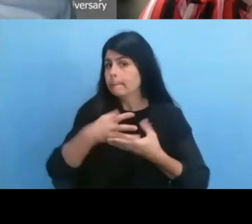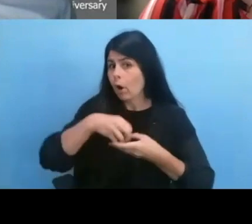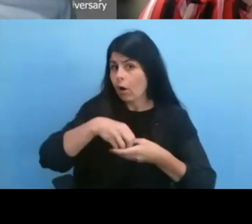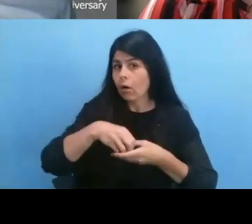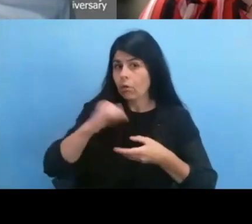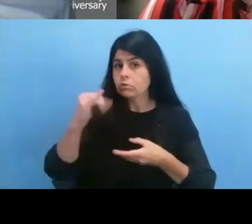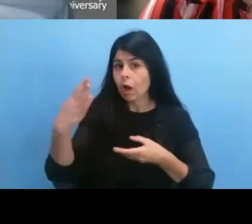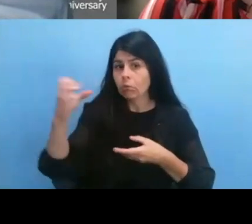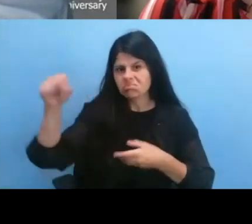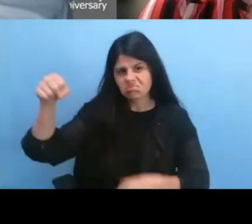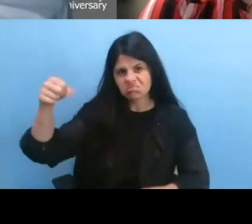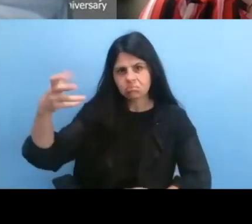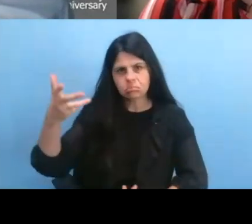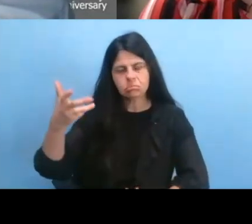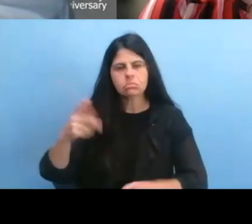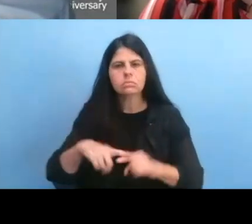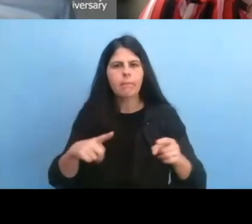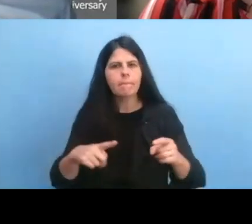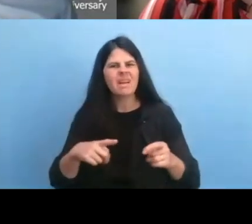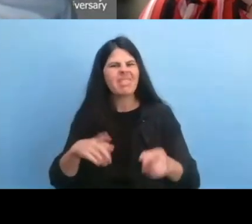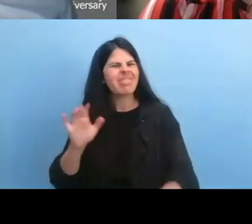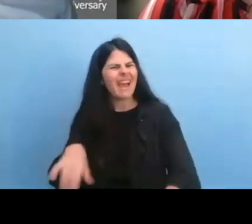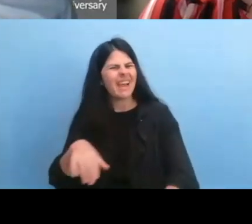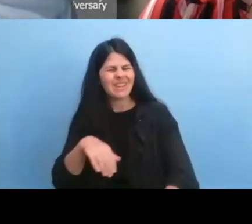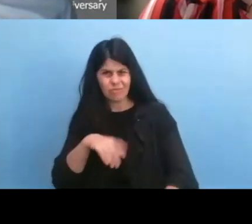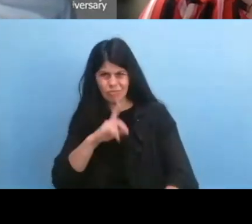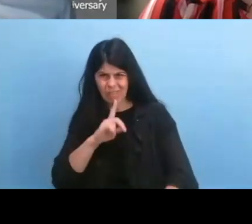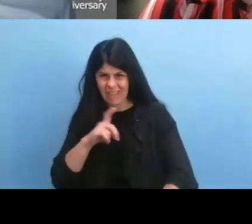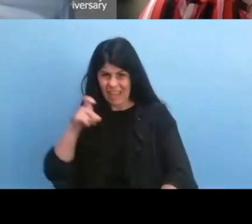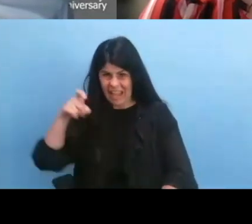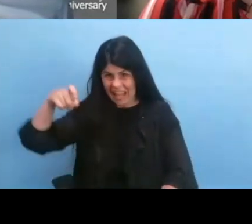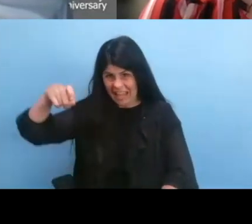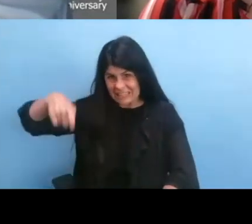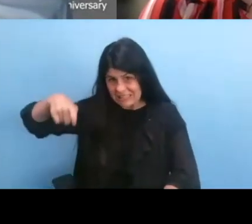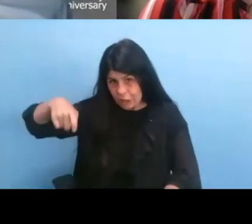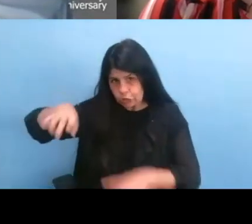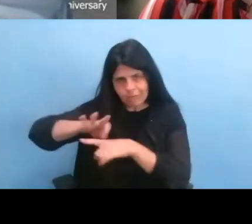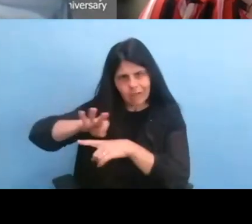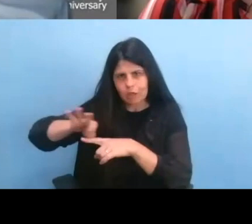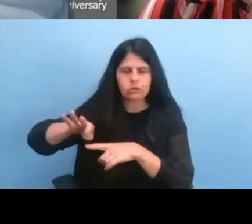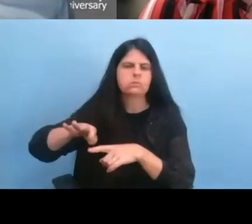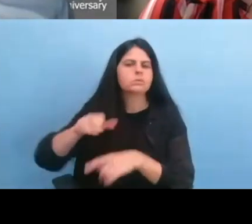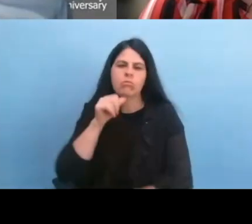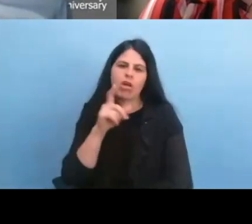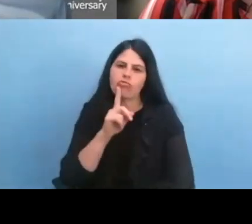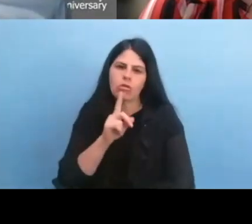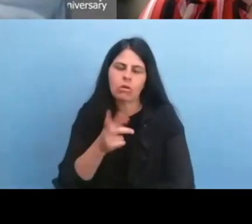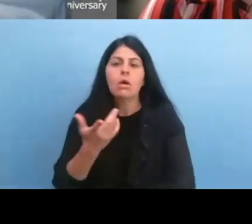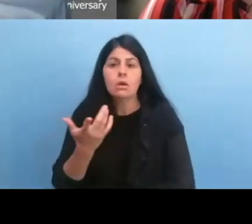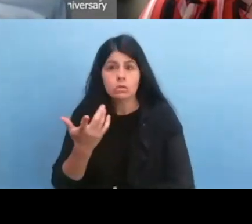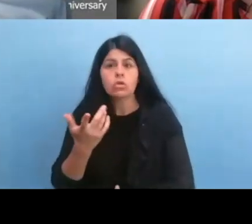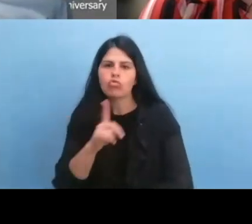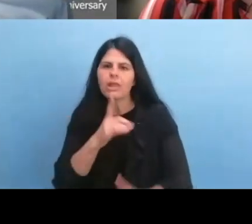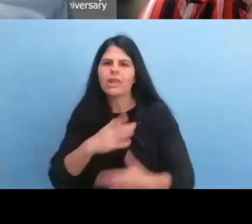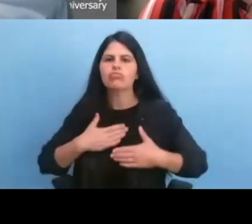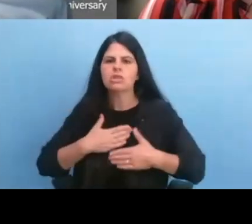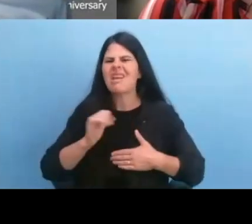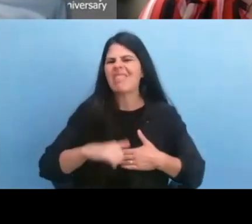not, in a lot of cases, the essential functions. So I really appreciated that point in the presentation of looking at